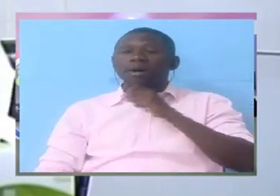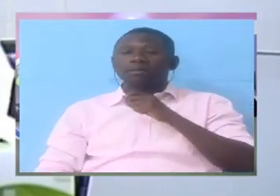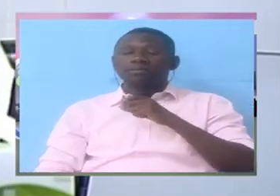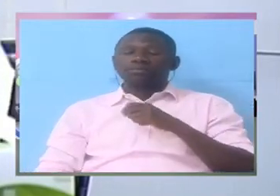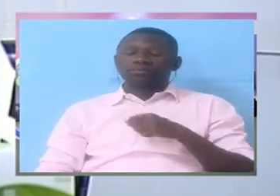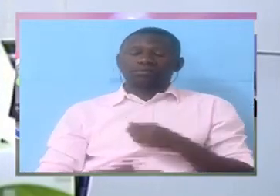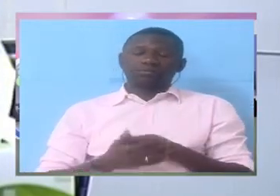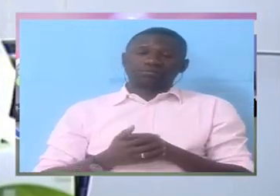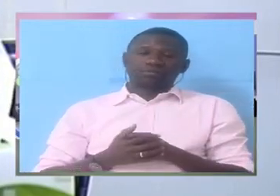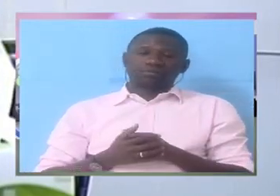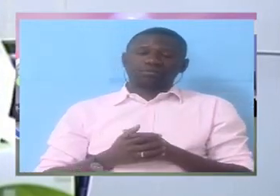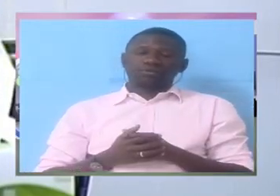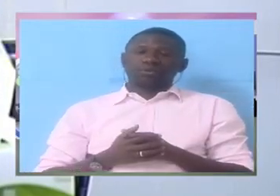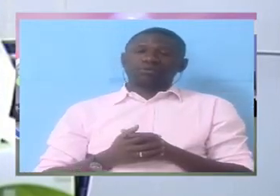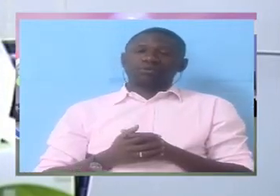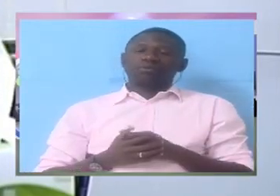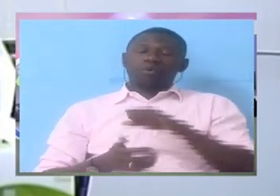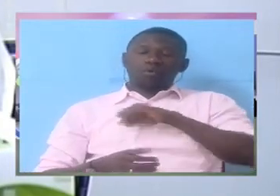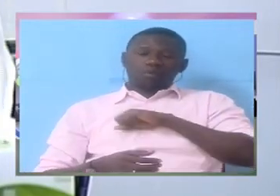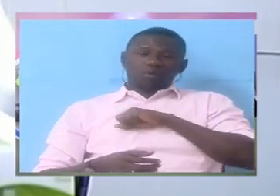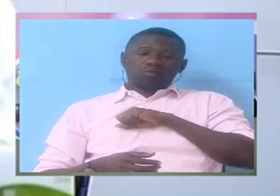One Mr.